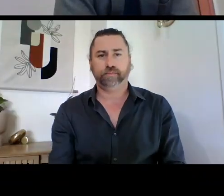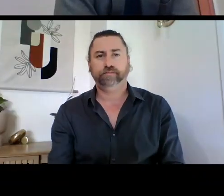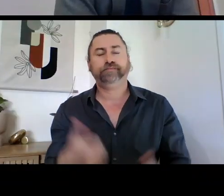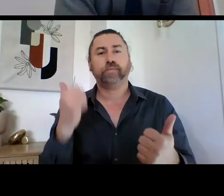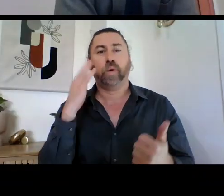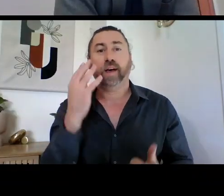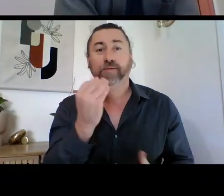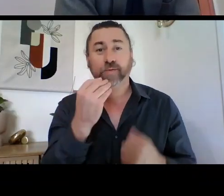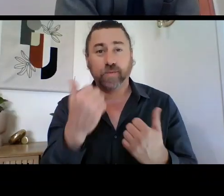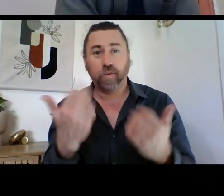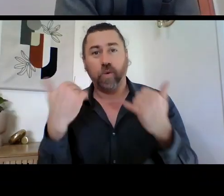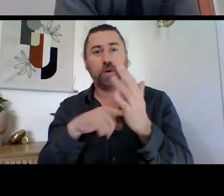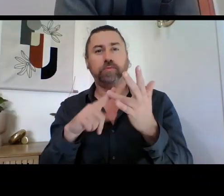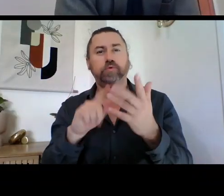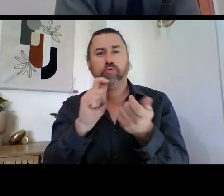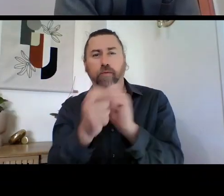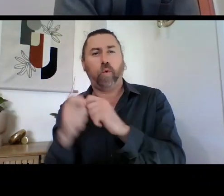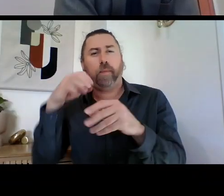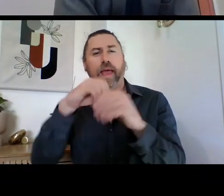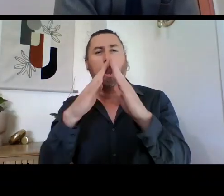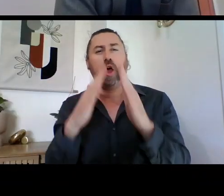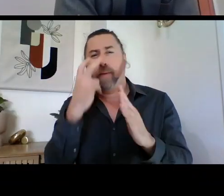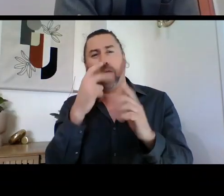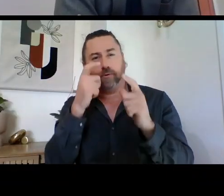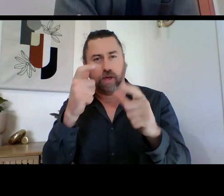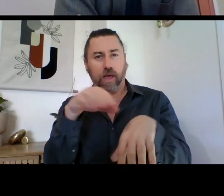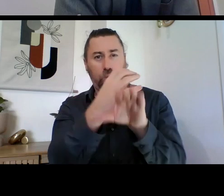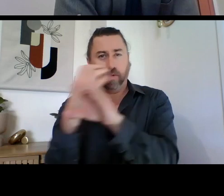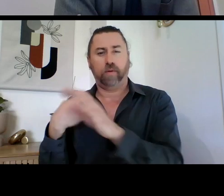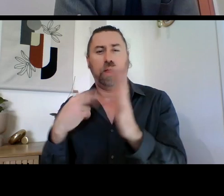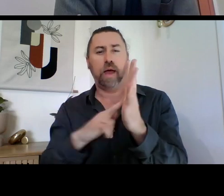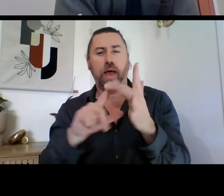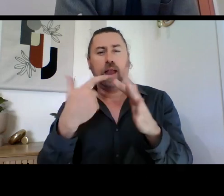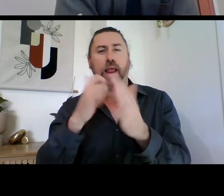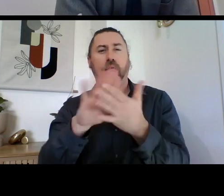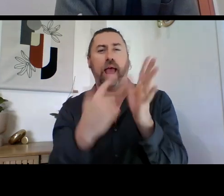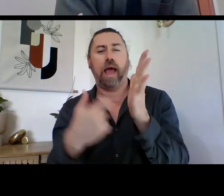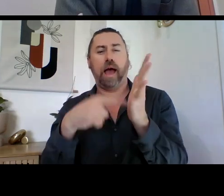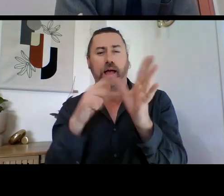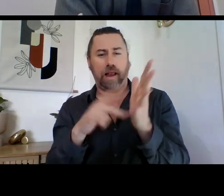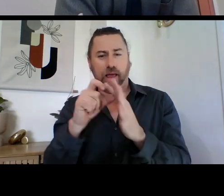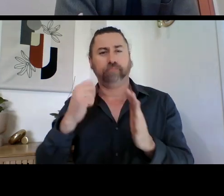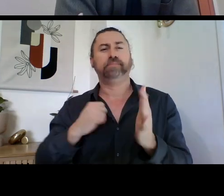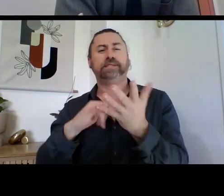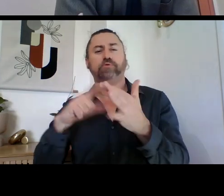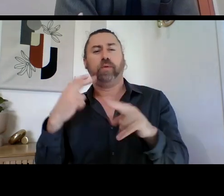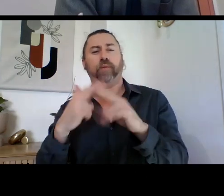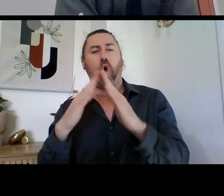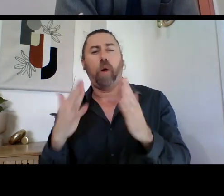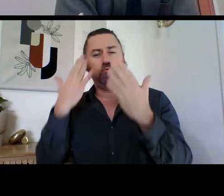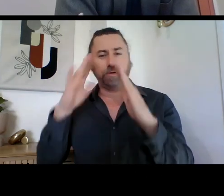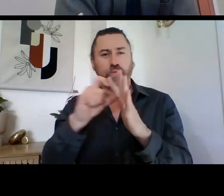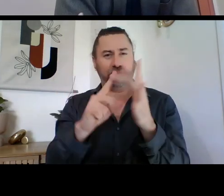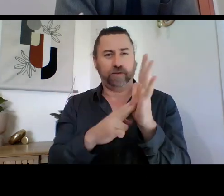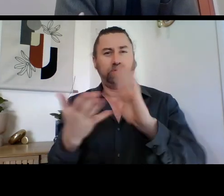Good afternoon, everybody. Welcome to our Reforming In-Home Aged Care webinar. I'm Nick Hartland, the First Assistant Secretary of the Home and Residential Division of